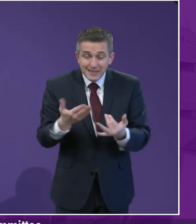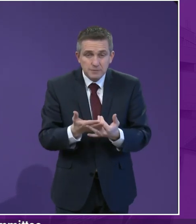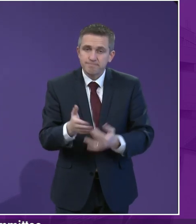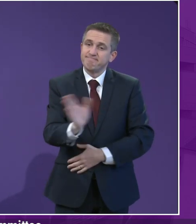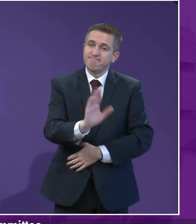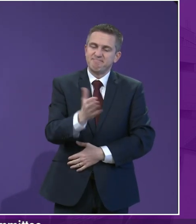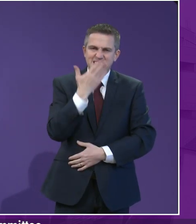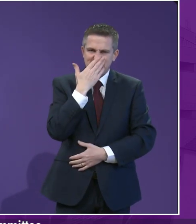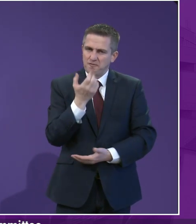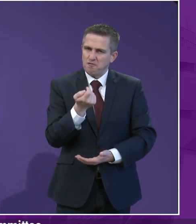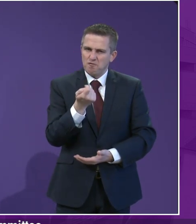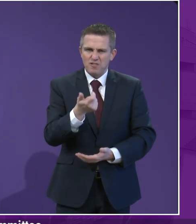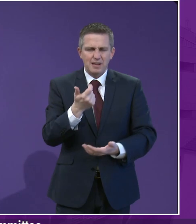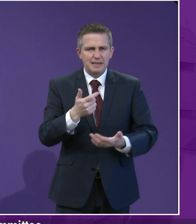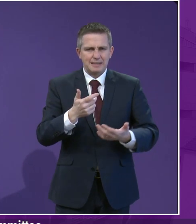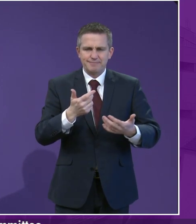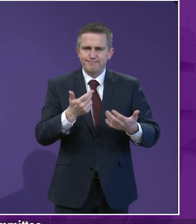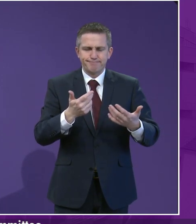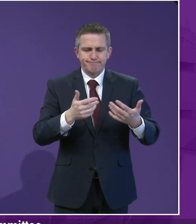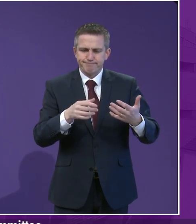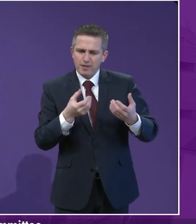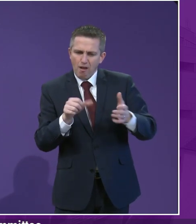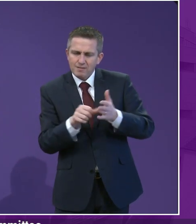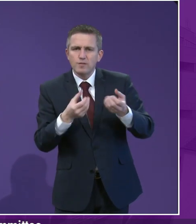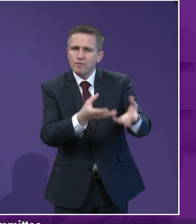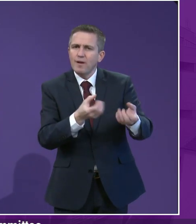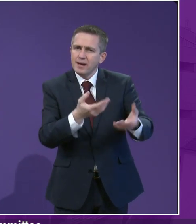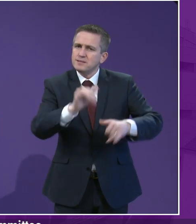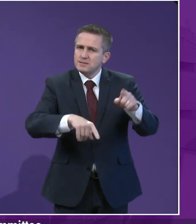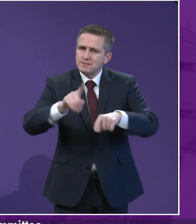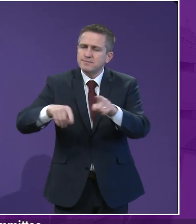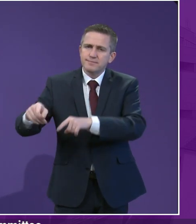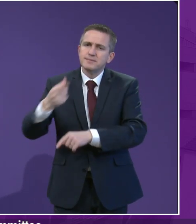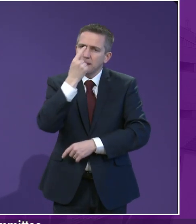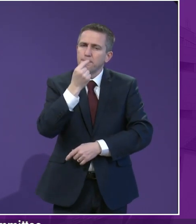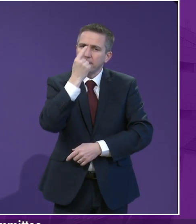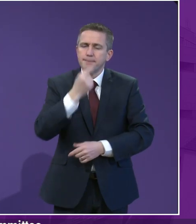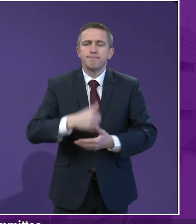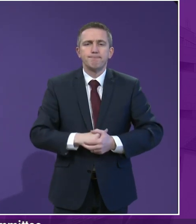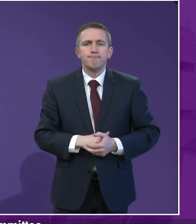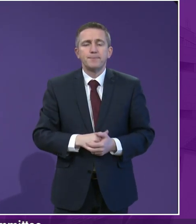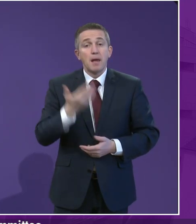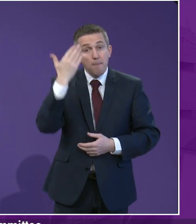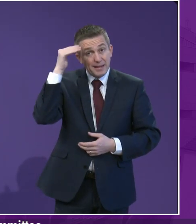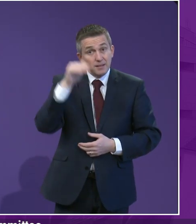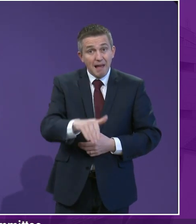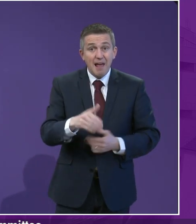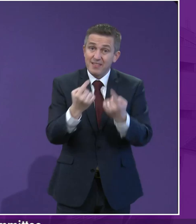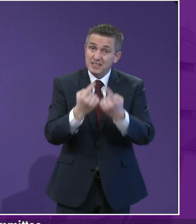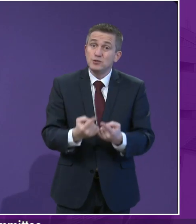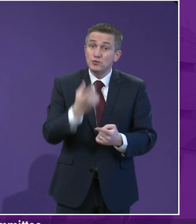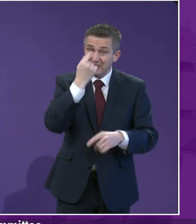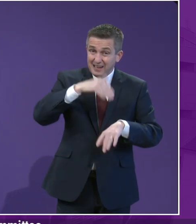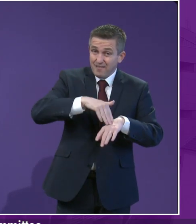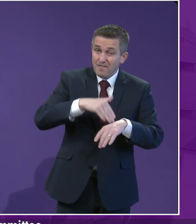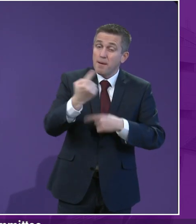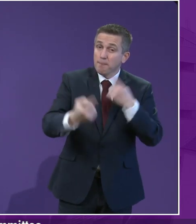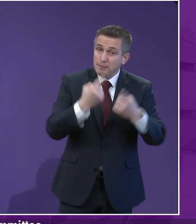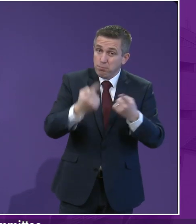some students do get mentoring support that kind of falls under mental health and counselling support, but it's not consistent. And